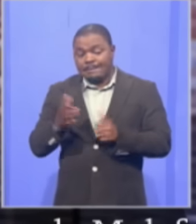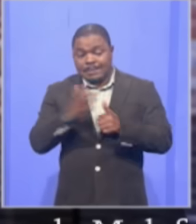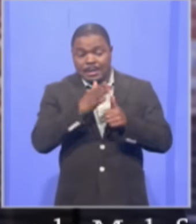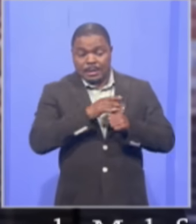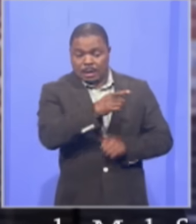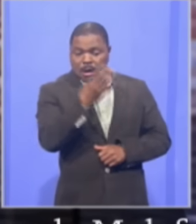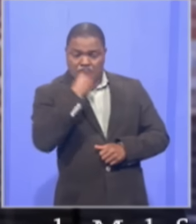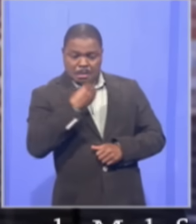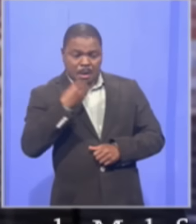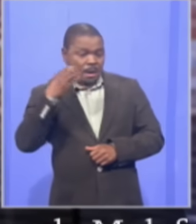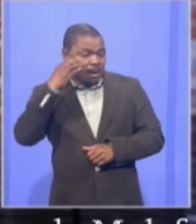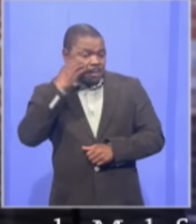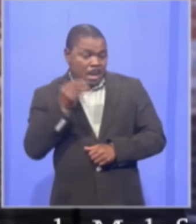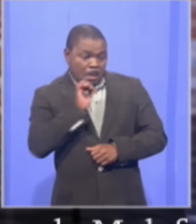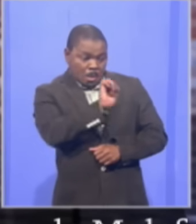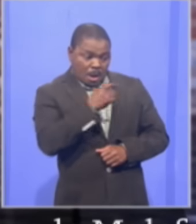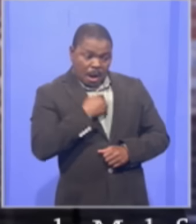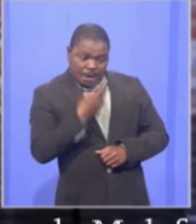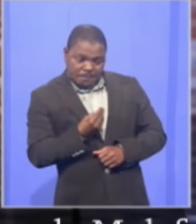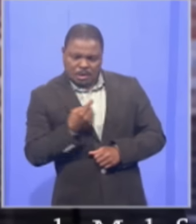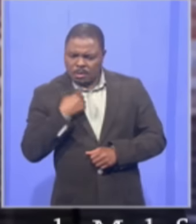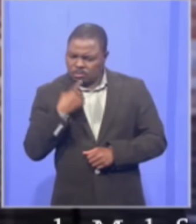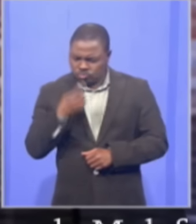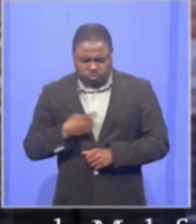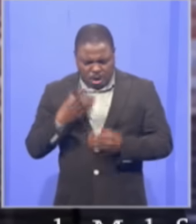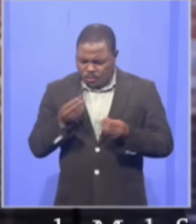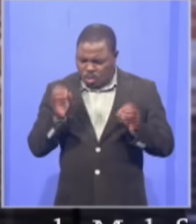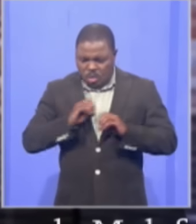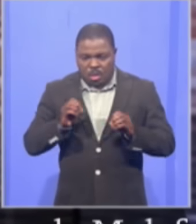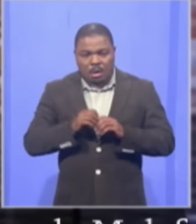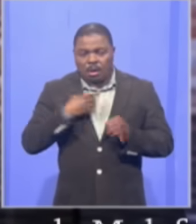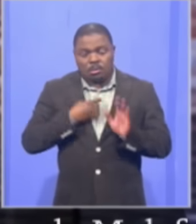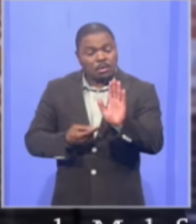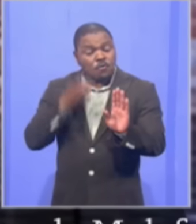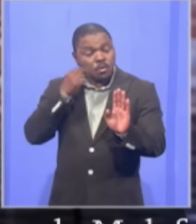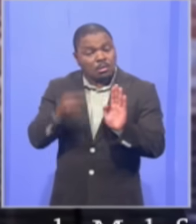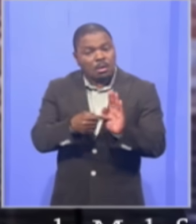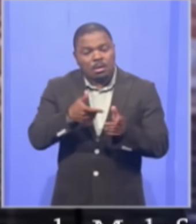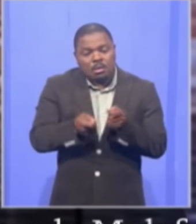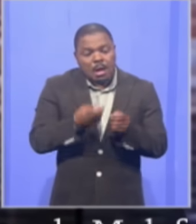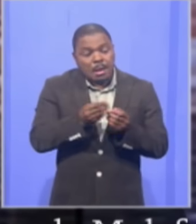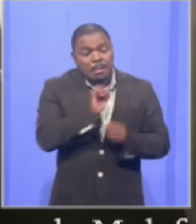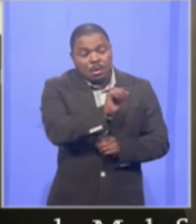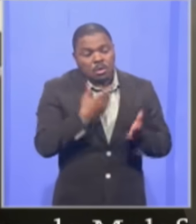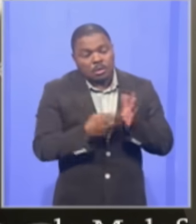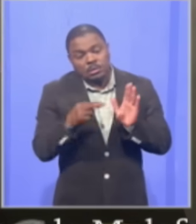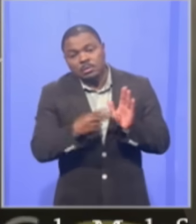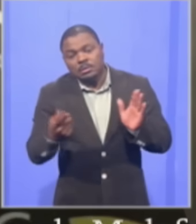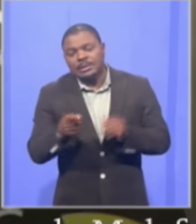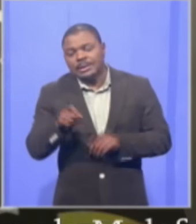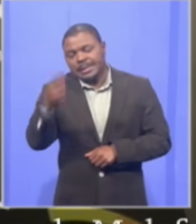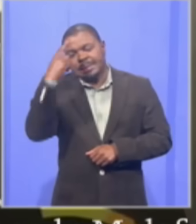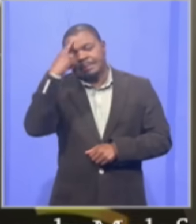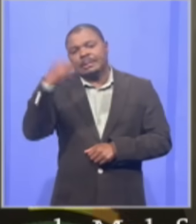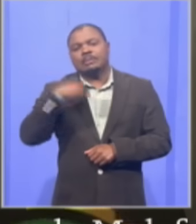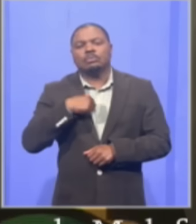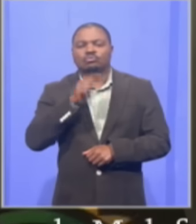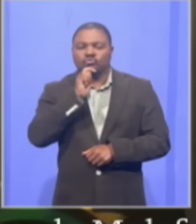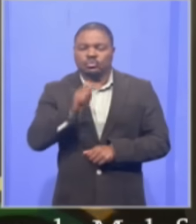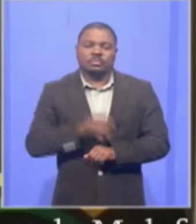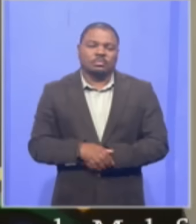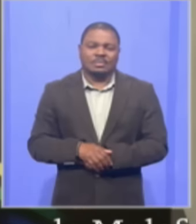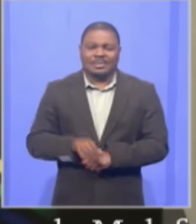it. I said to them, take my phone and punch his number. They said, no, we believe you. Ma-Afrika Borwa a